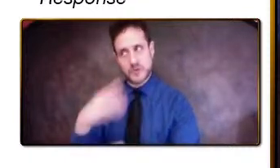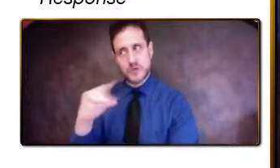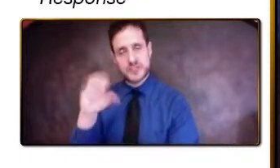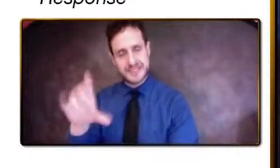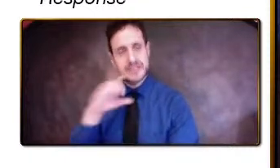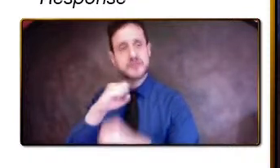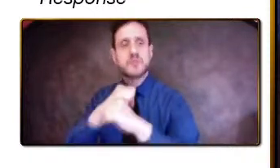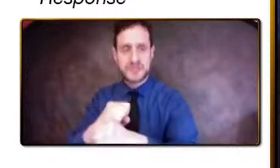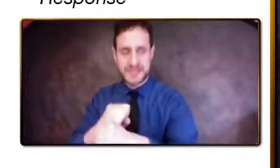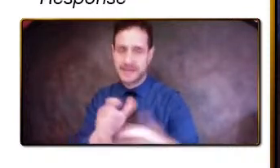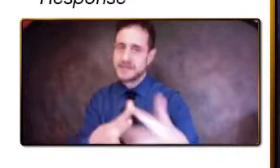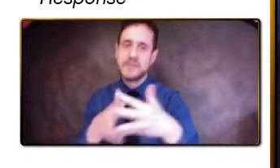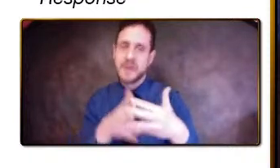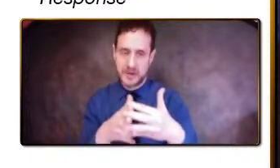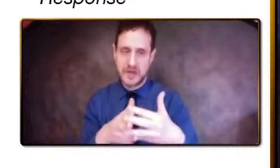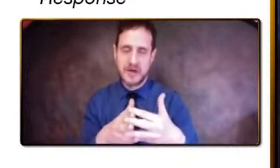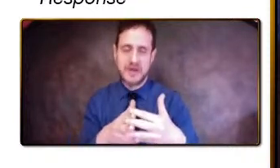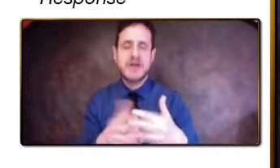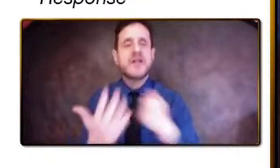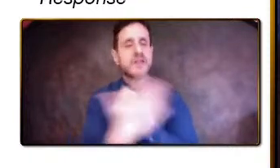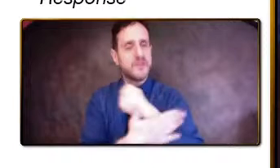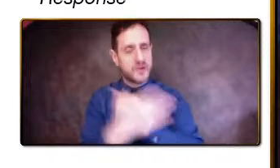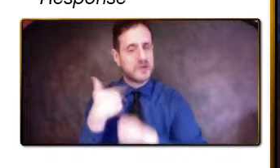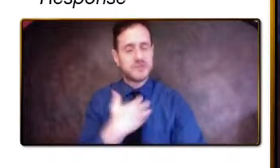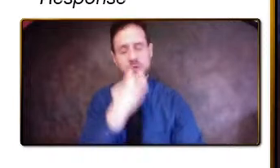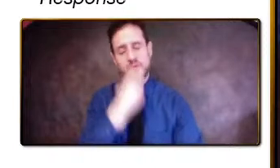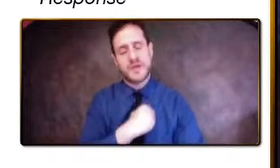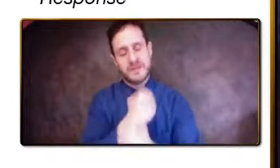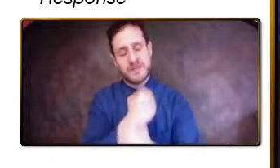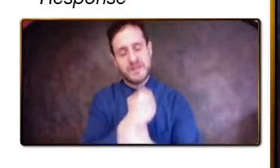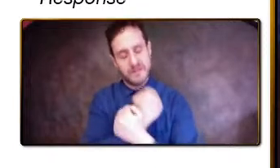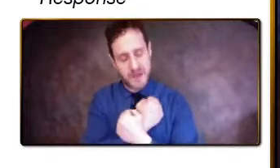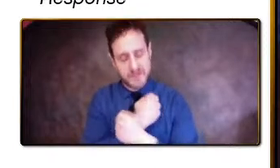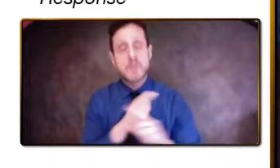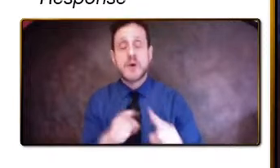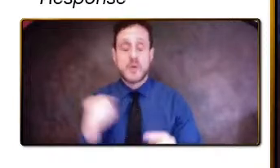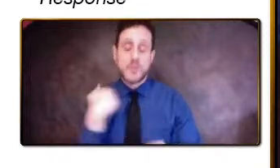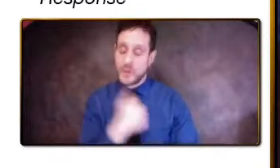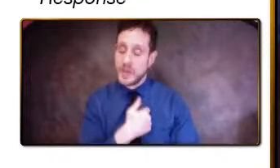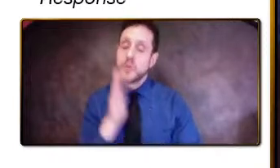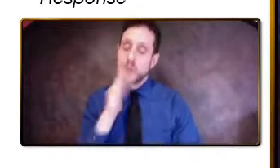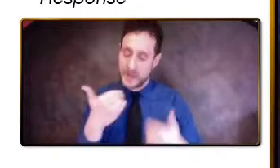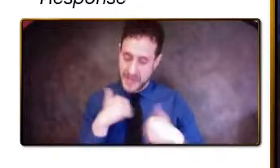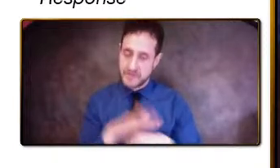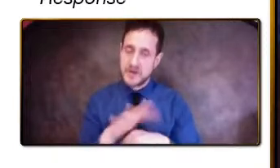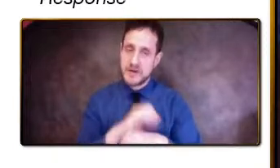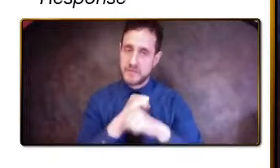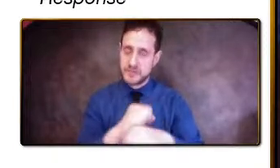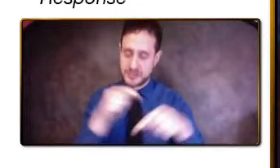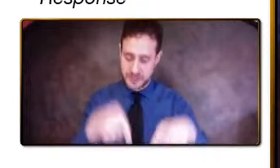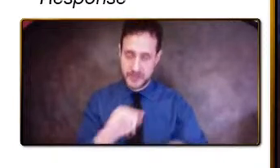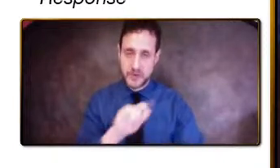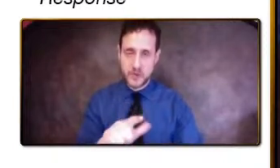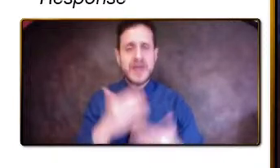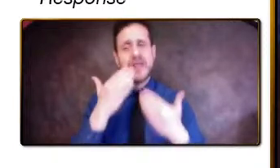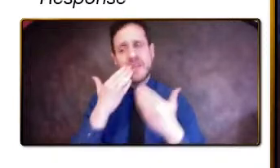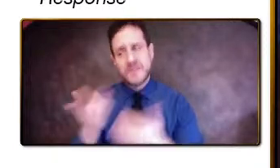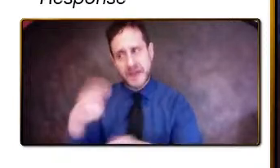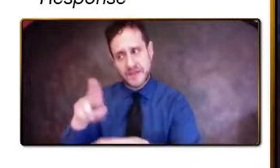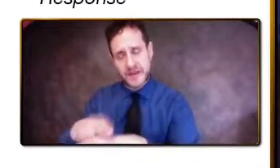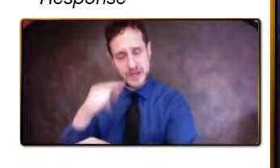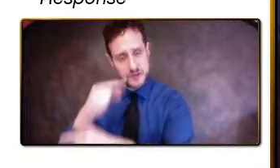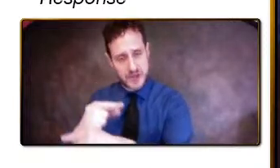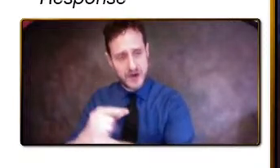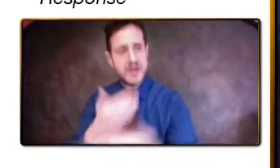that we love. But we will be adequately protected. And I want to thank the Guard, and I want to thank all law enforcement